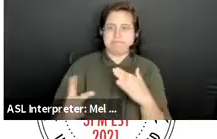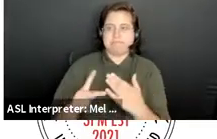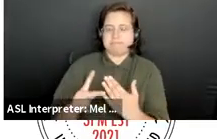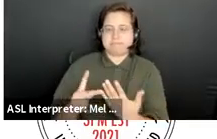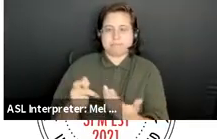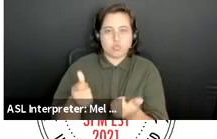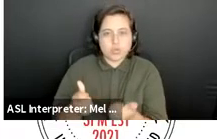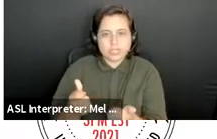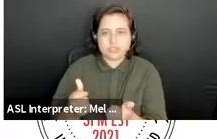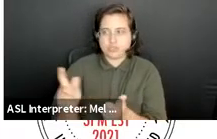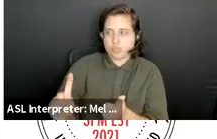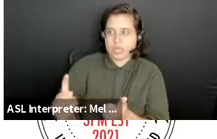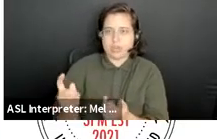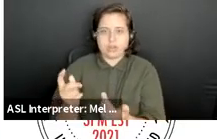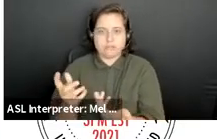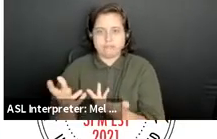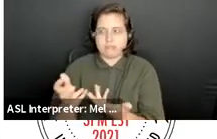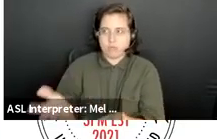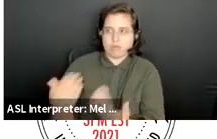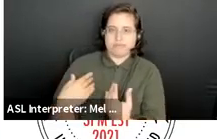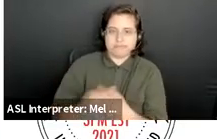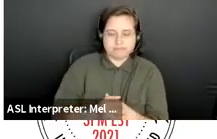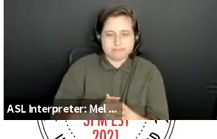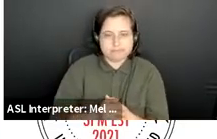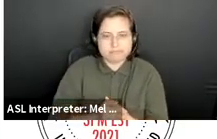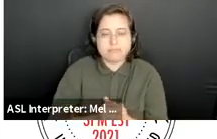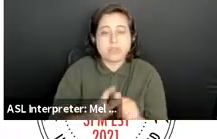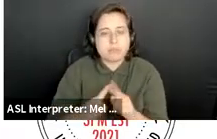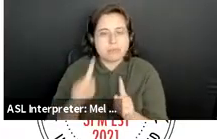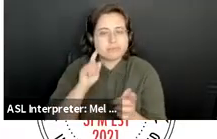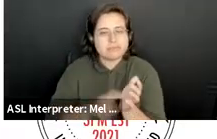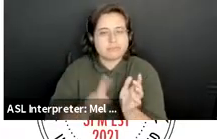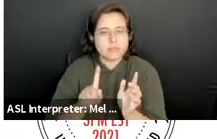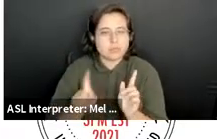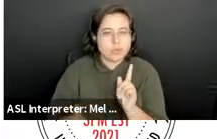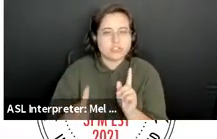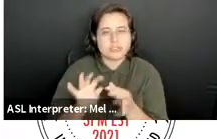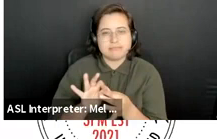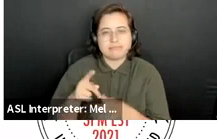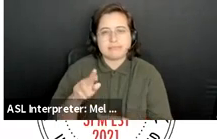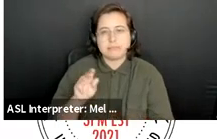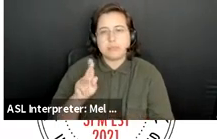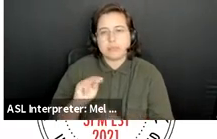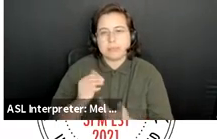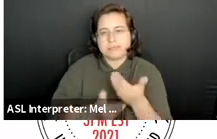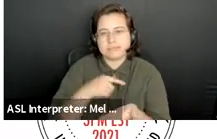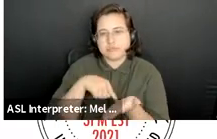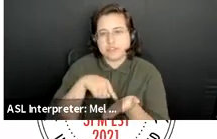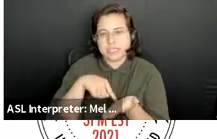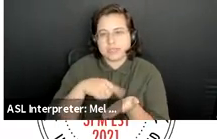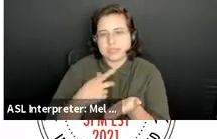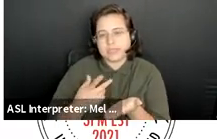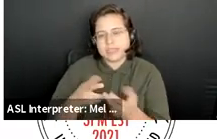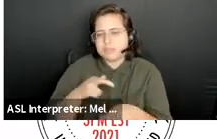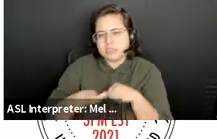to engage. But we did hear some questions around the premium processing fee. It's been referenced